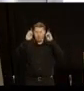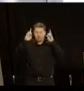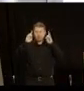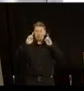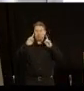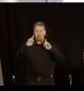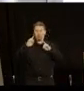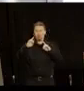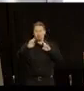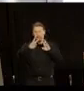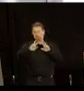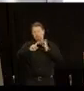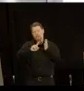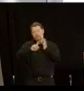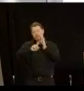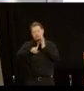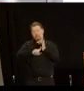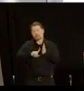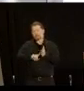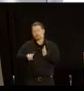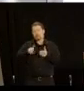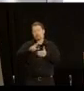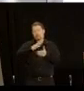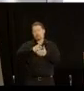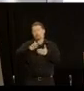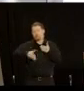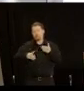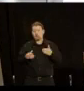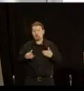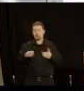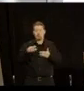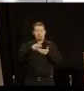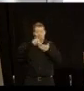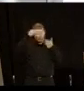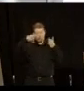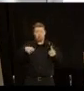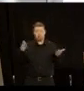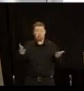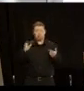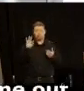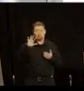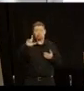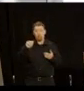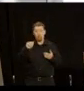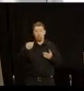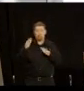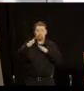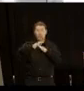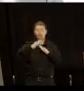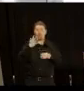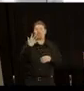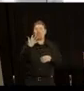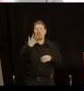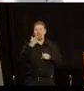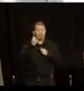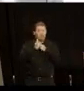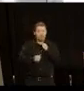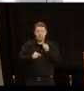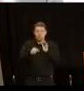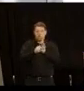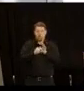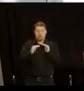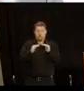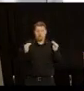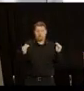scores came out, and students with disabilities in Florida were in the top 5 in every grade level, and our 4th